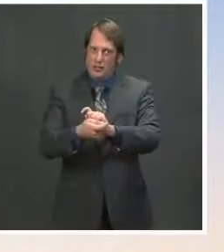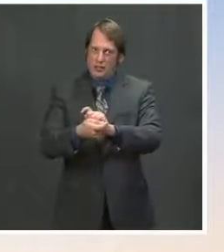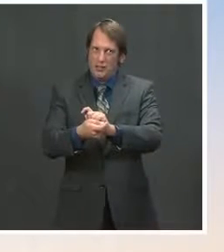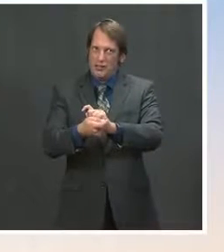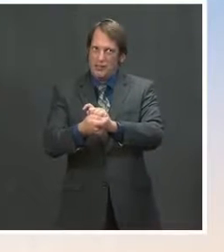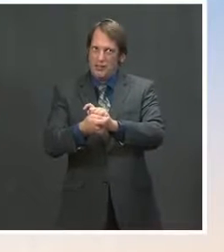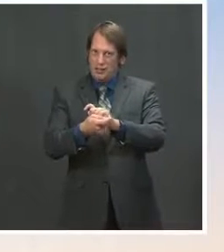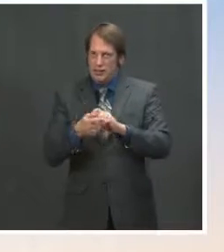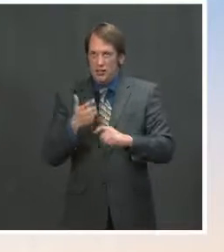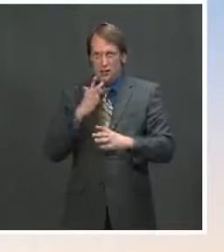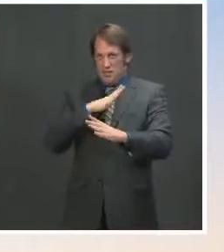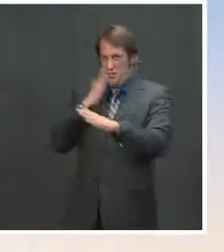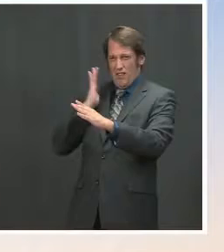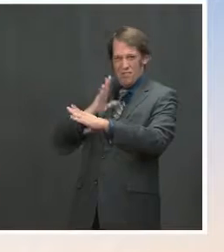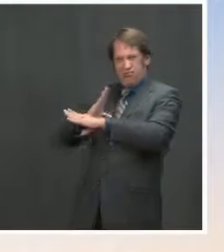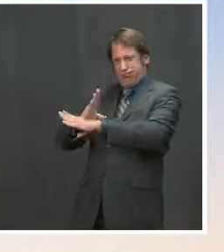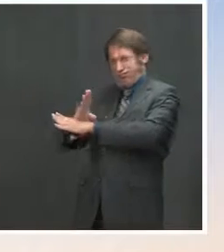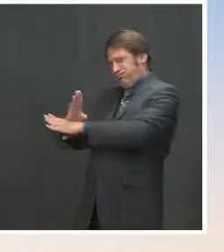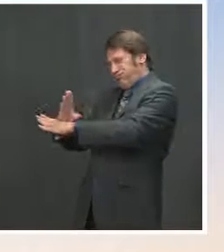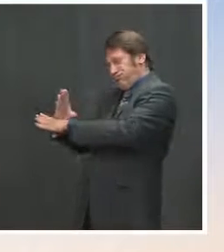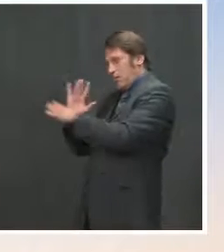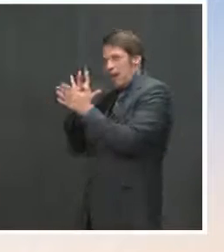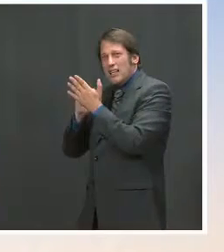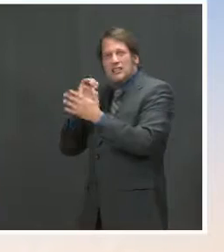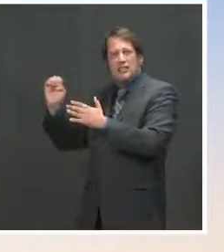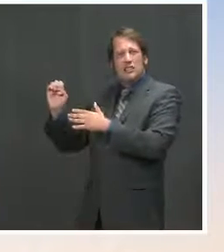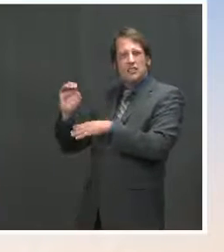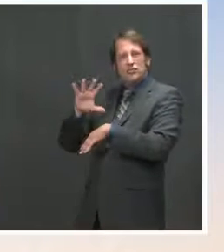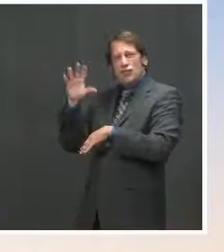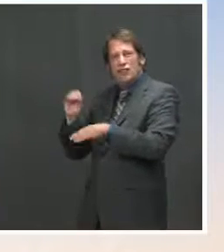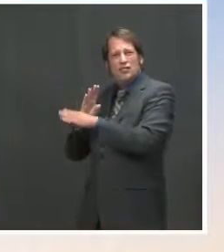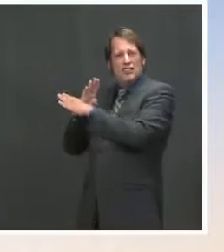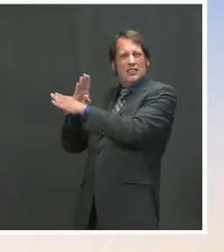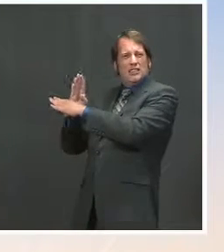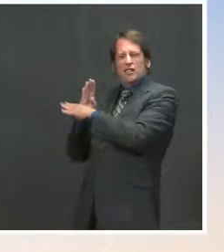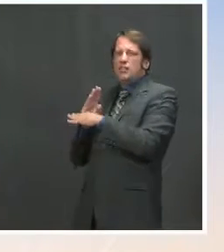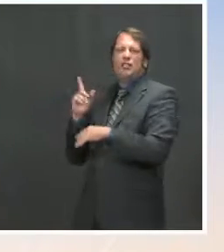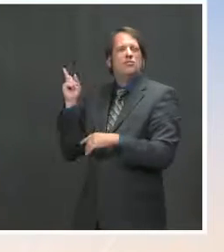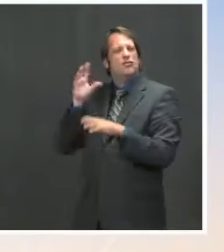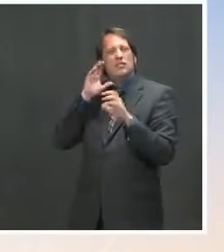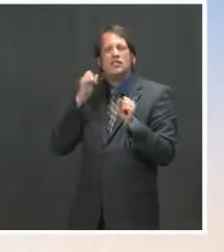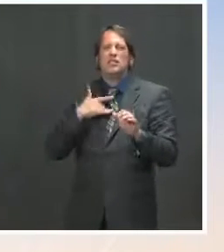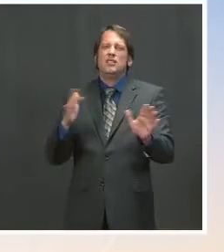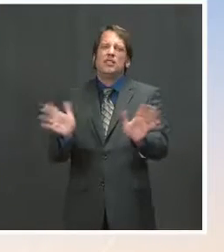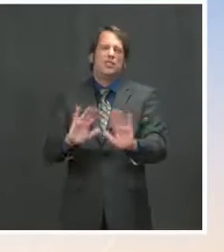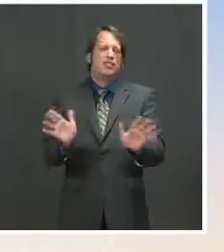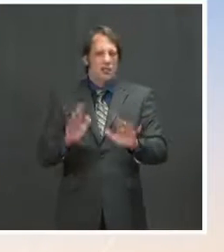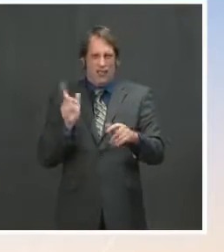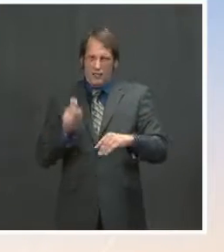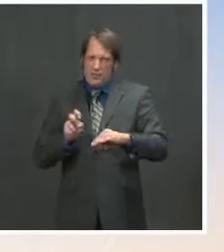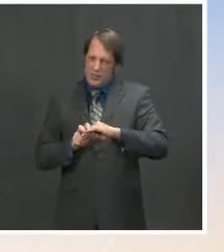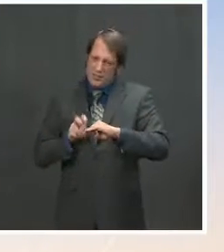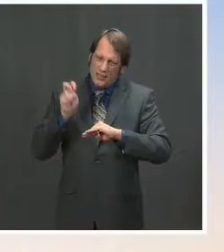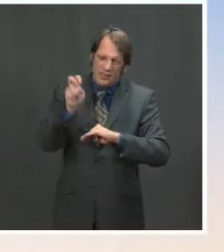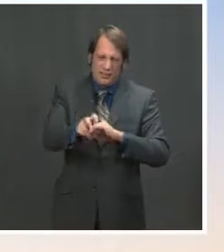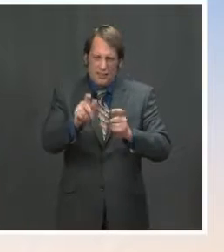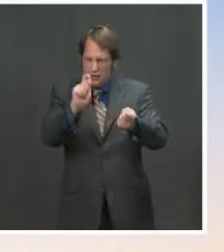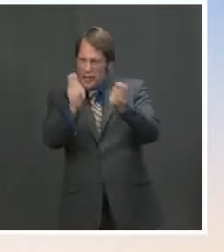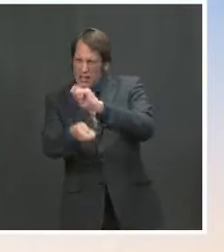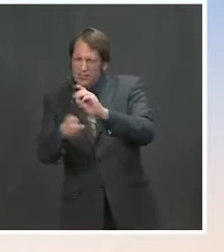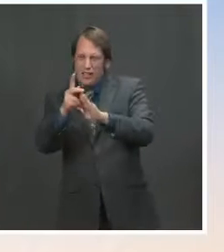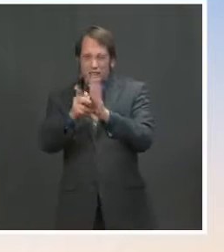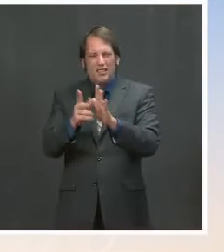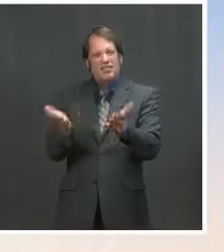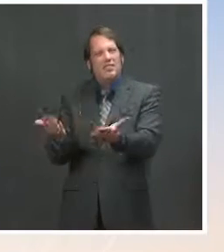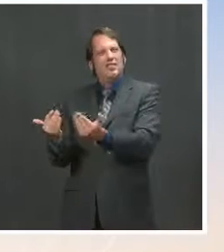Africa. And that was important to him to take that first step and move it forward. The line said the admission of up to